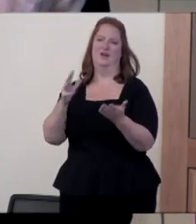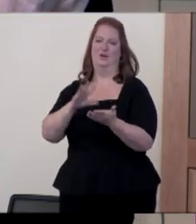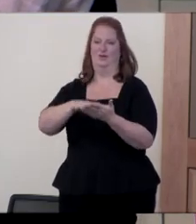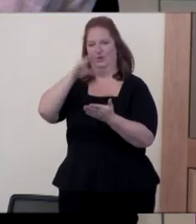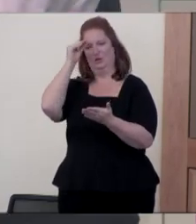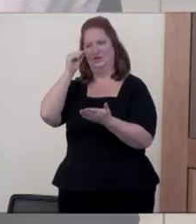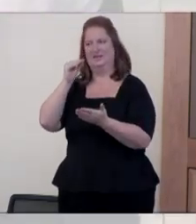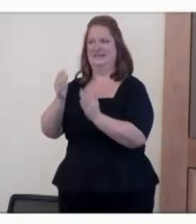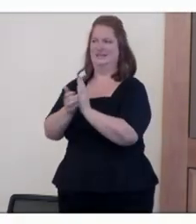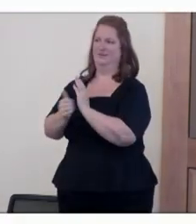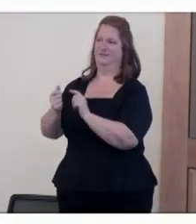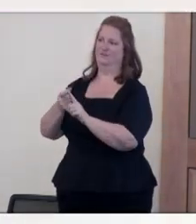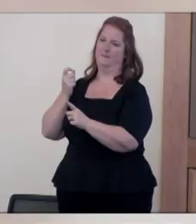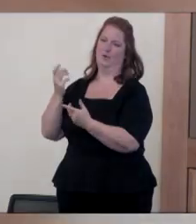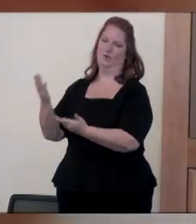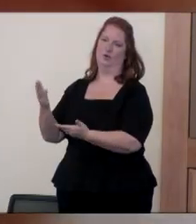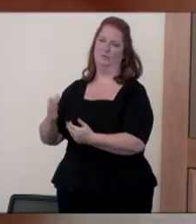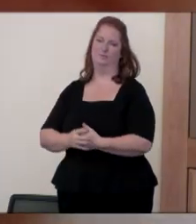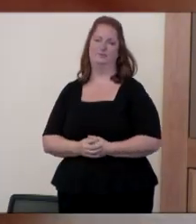from rhetoric.